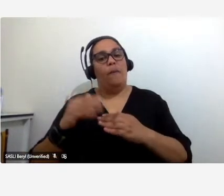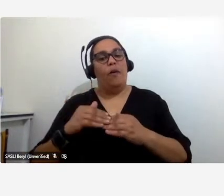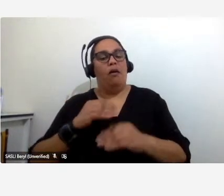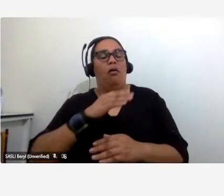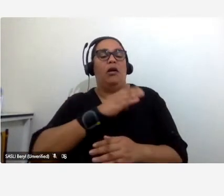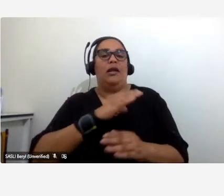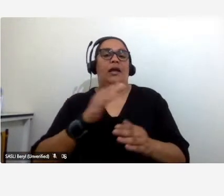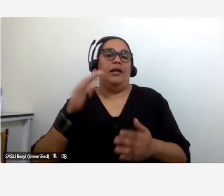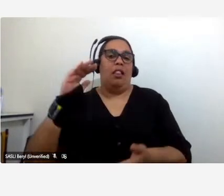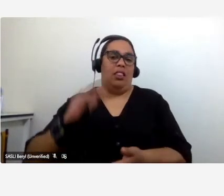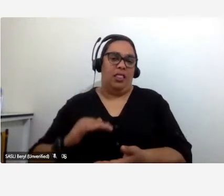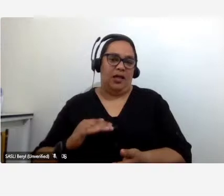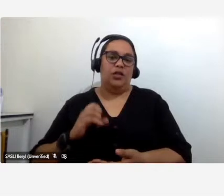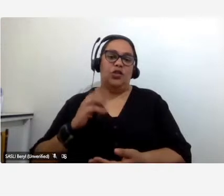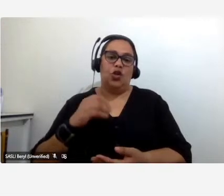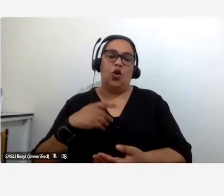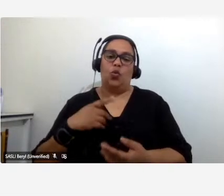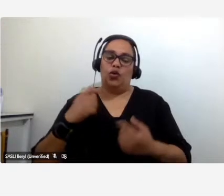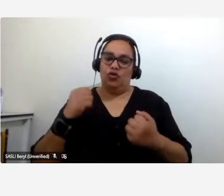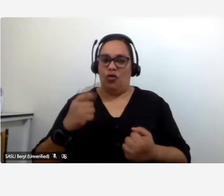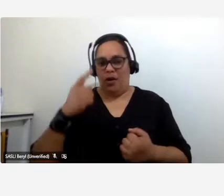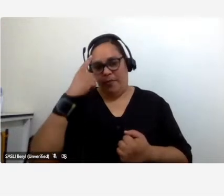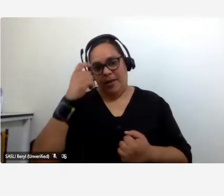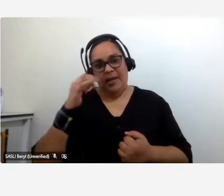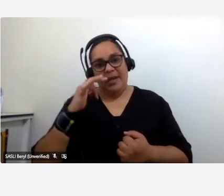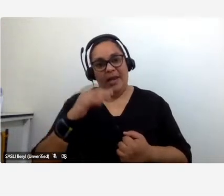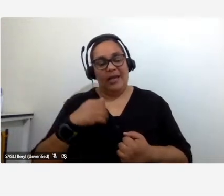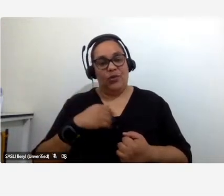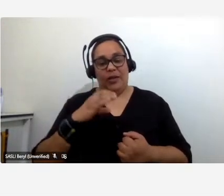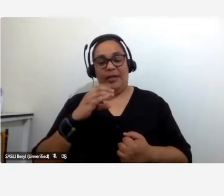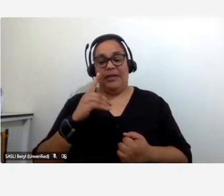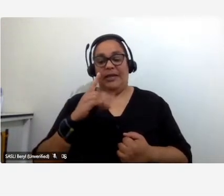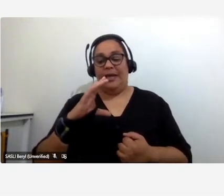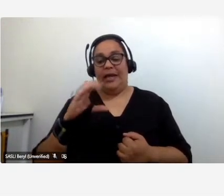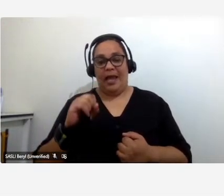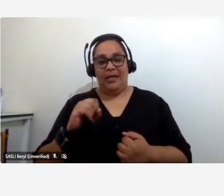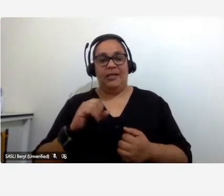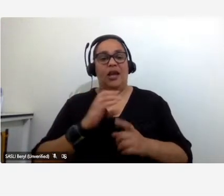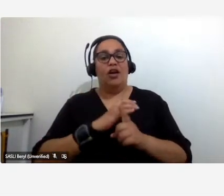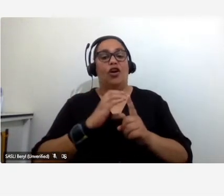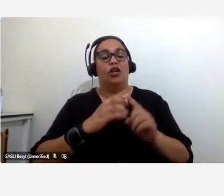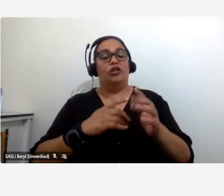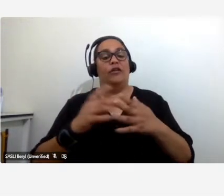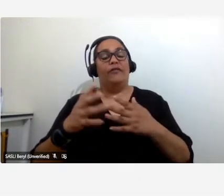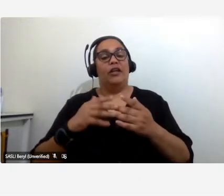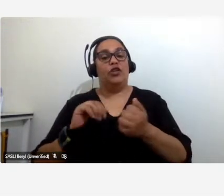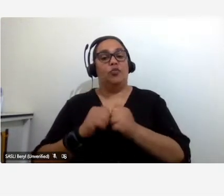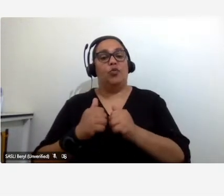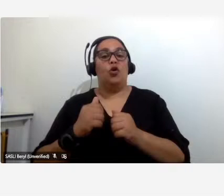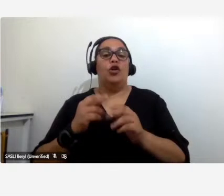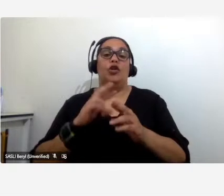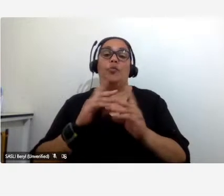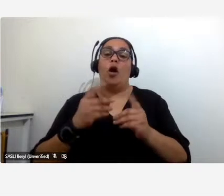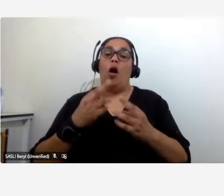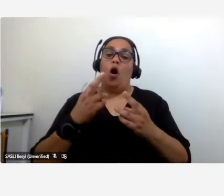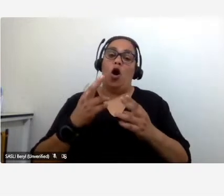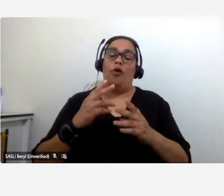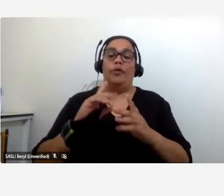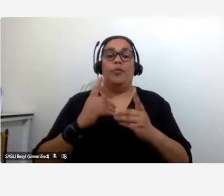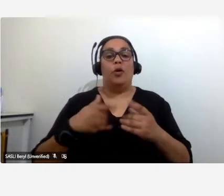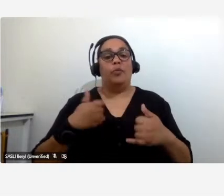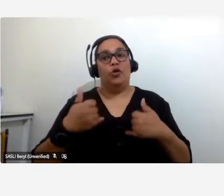clinics. So we firmly believe that as DCAS, Cultural Affairs and Sports, Department of Hope, Department of